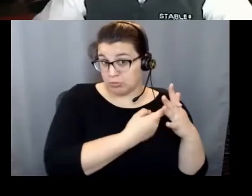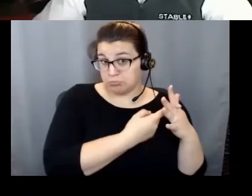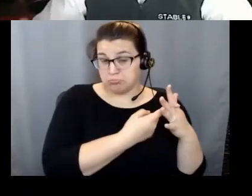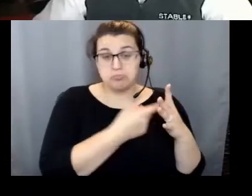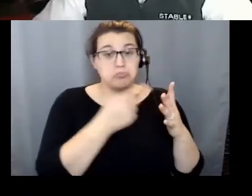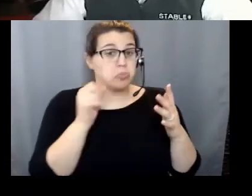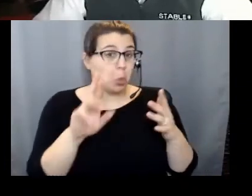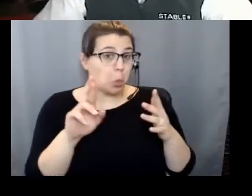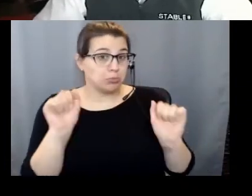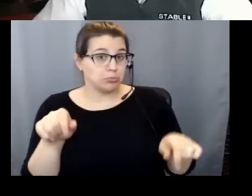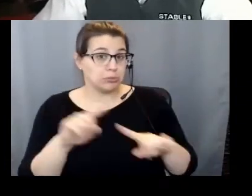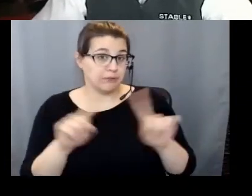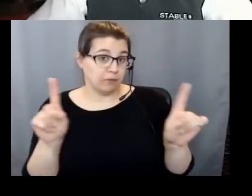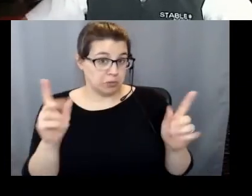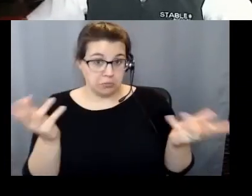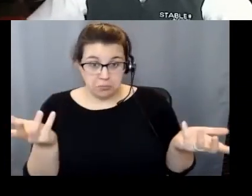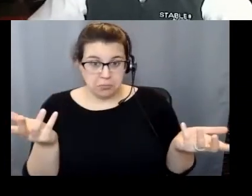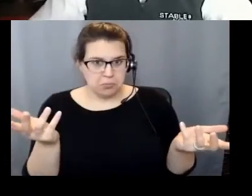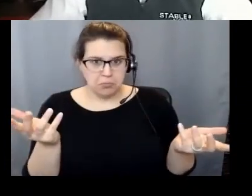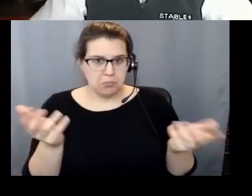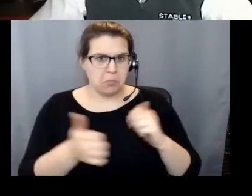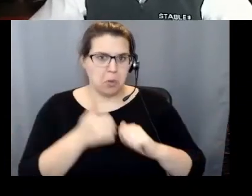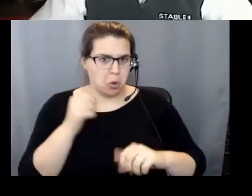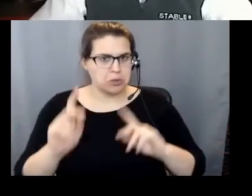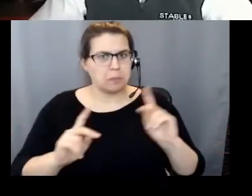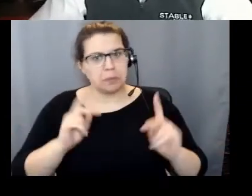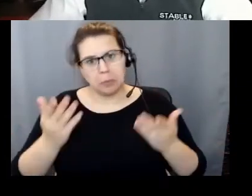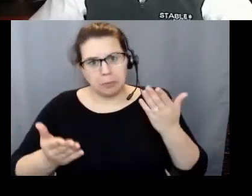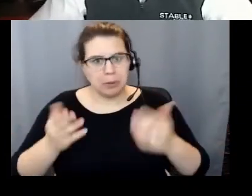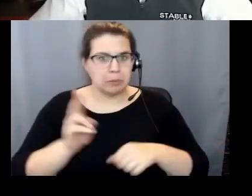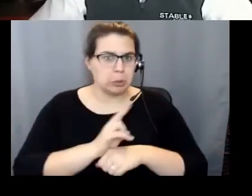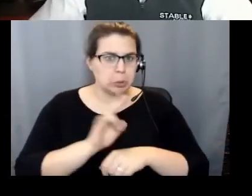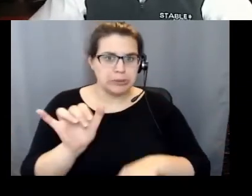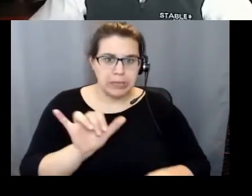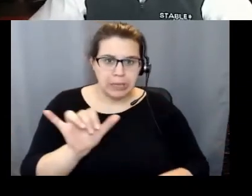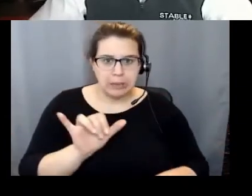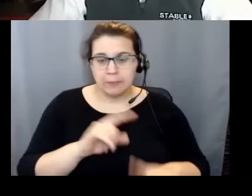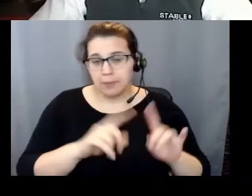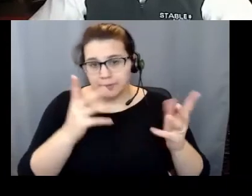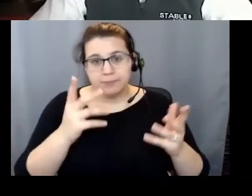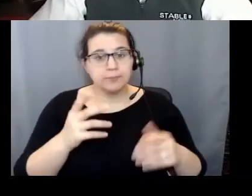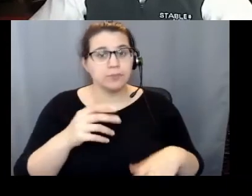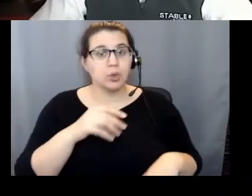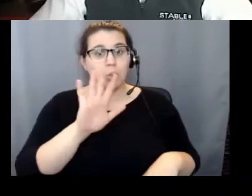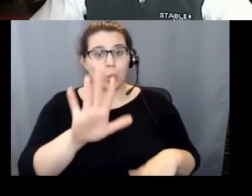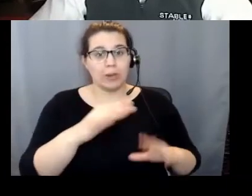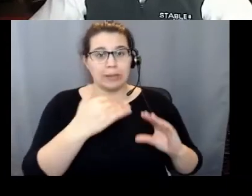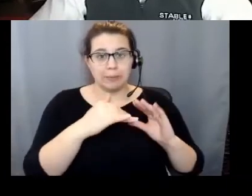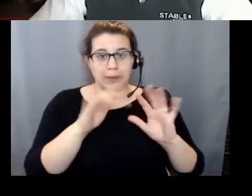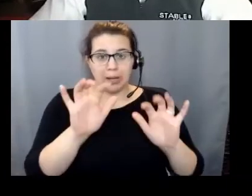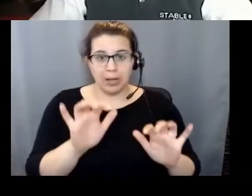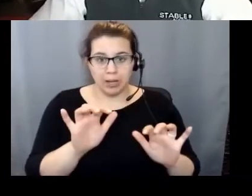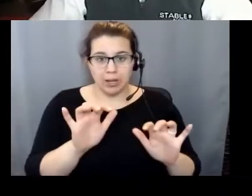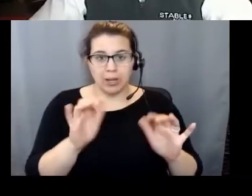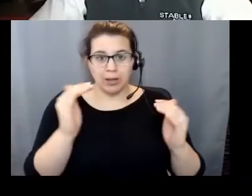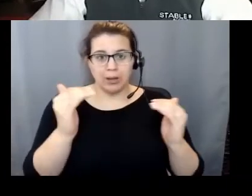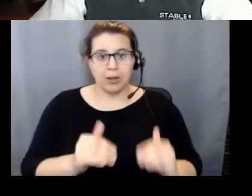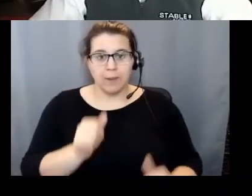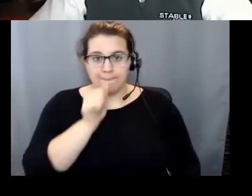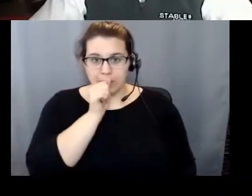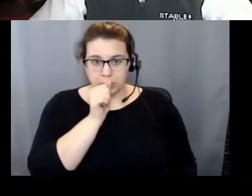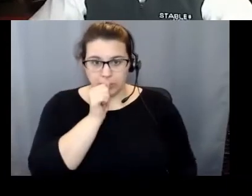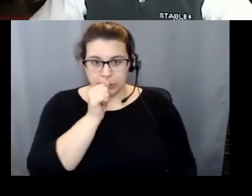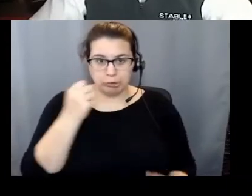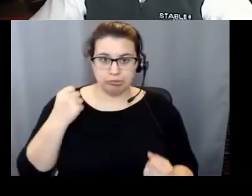different. I suppose most people will use the same. So you'll populate your email address and then create a password.